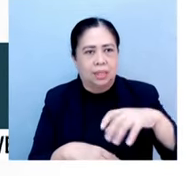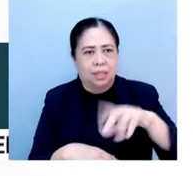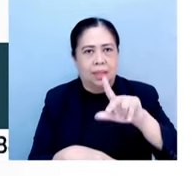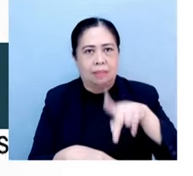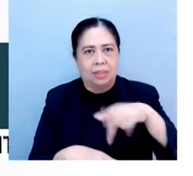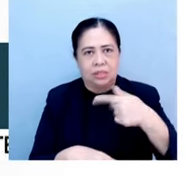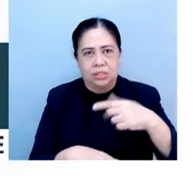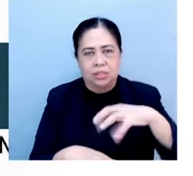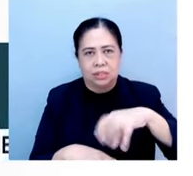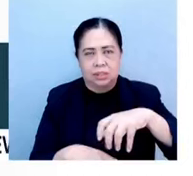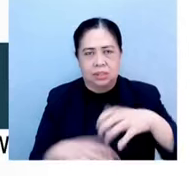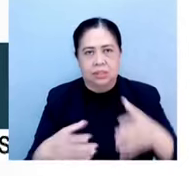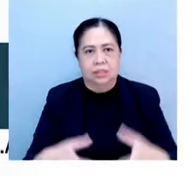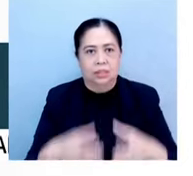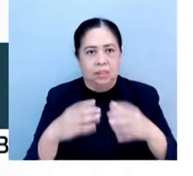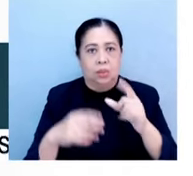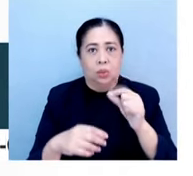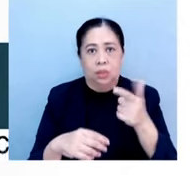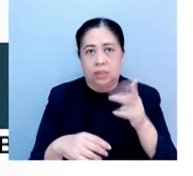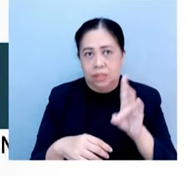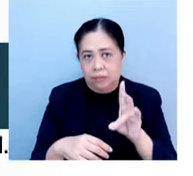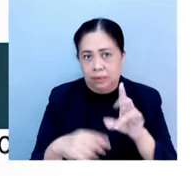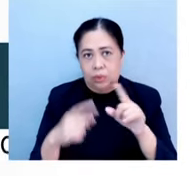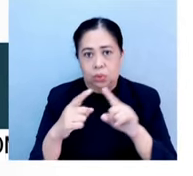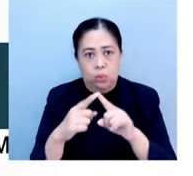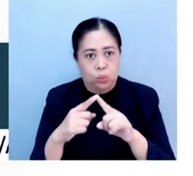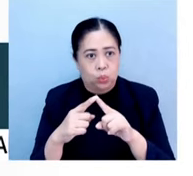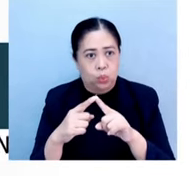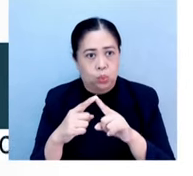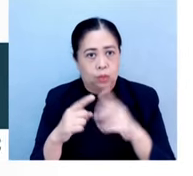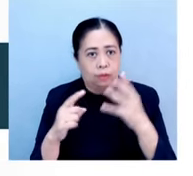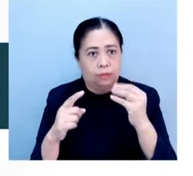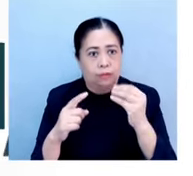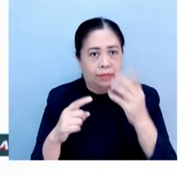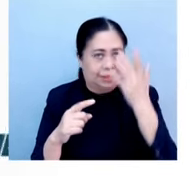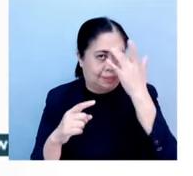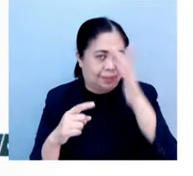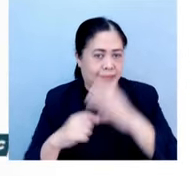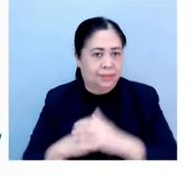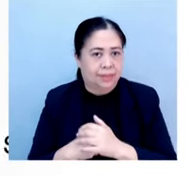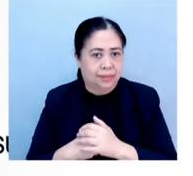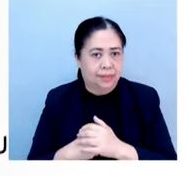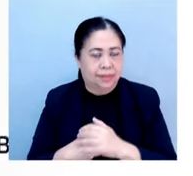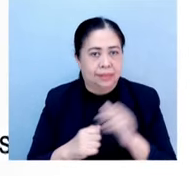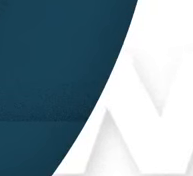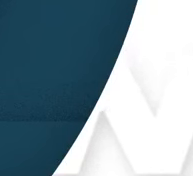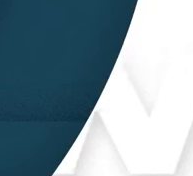prices went up by 27 to 50 centavos per kilo.